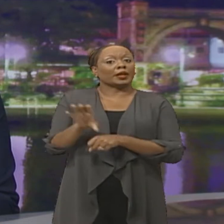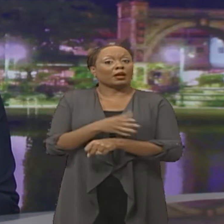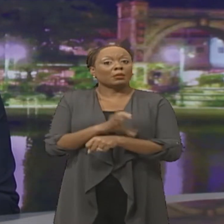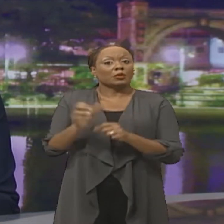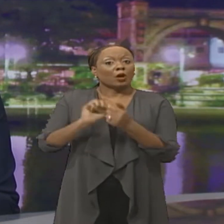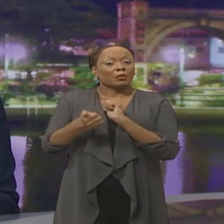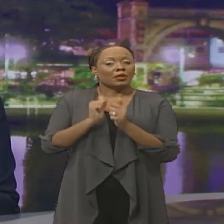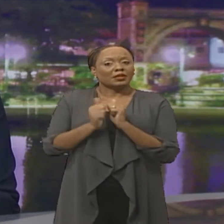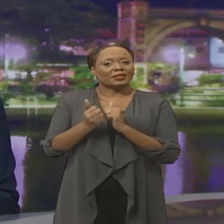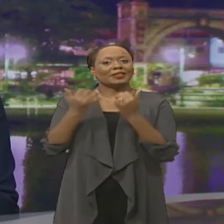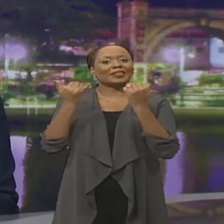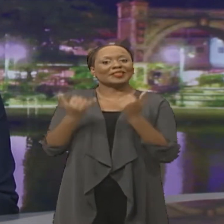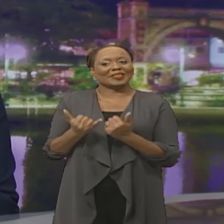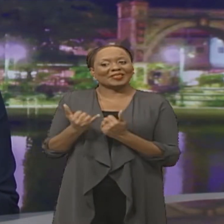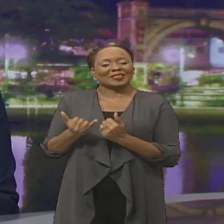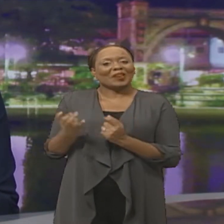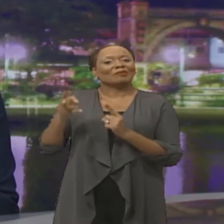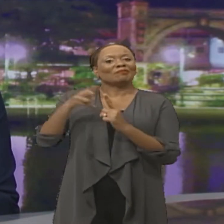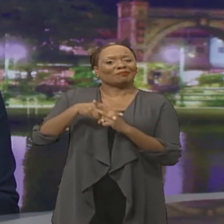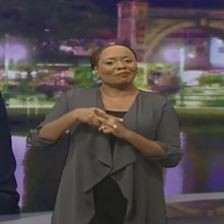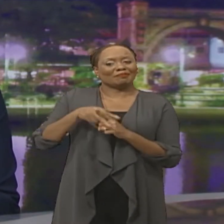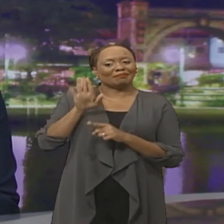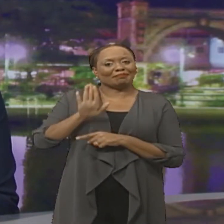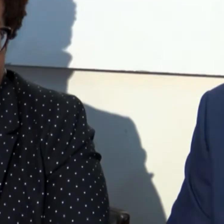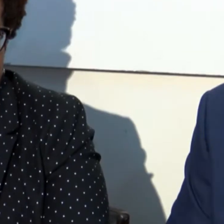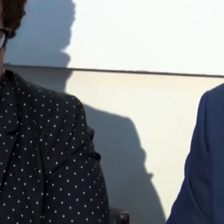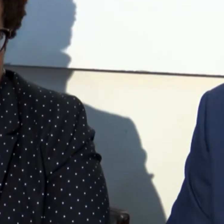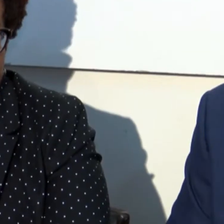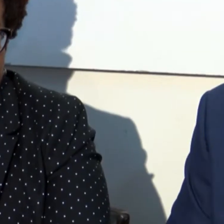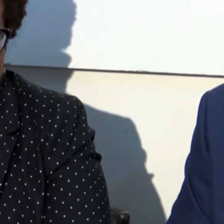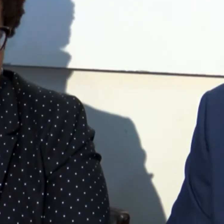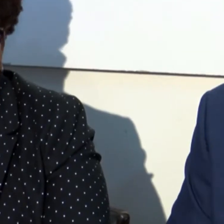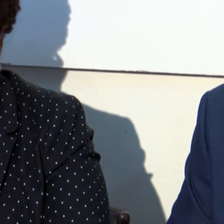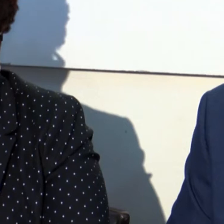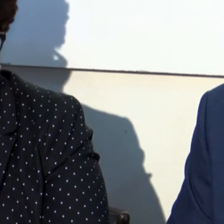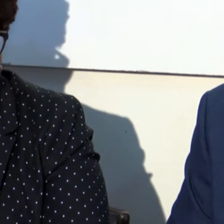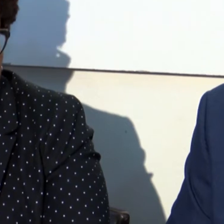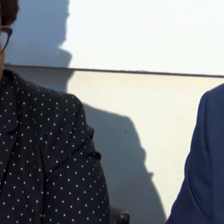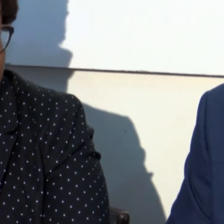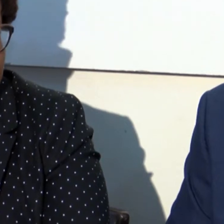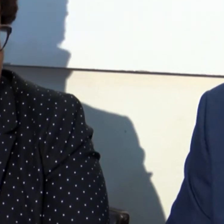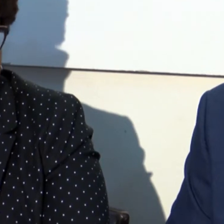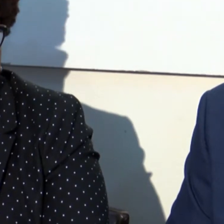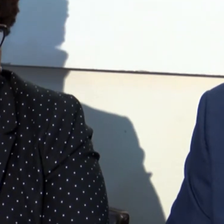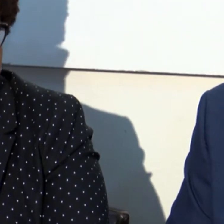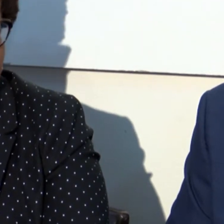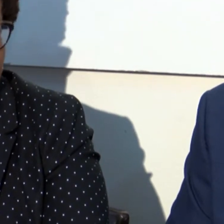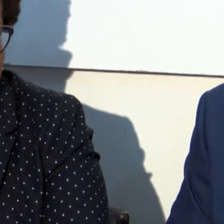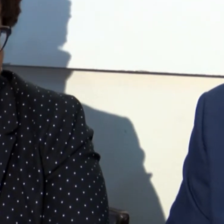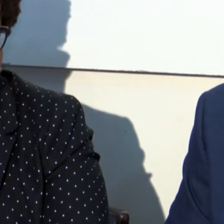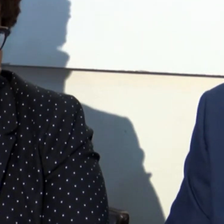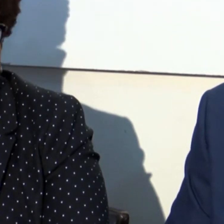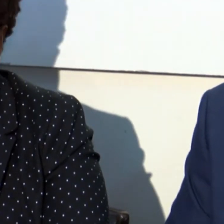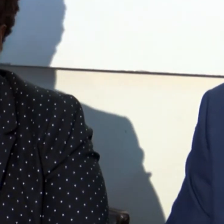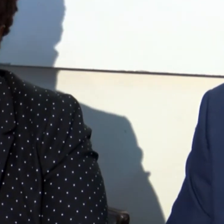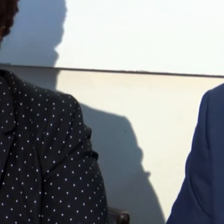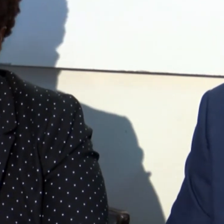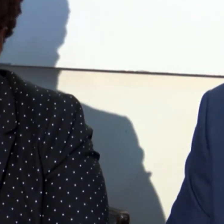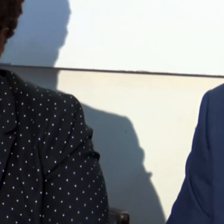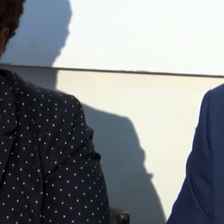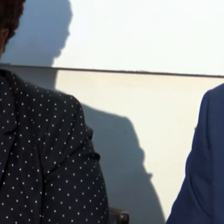enrolled at the Institute. We've partnered with the NCF, also with NIFCA, and we have some of the winners of